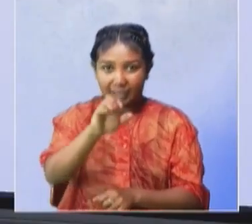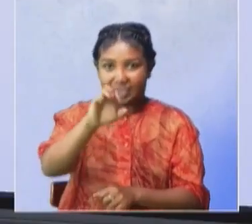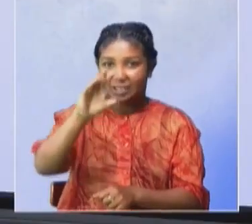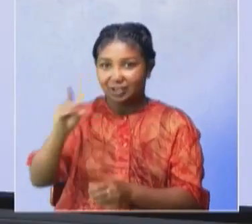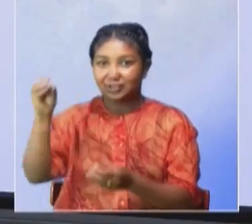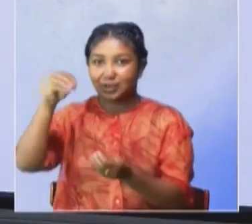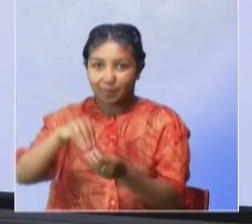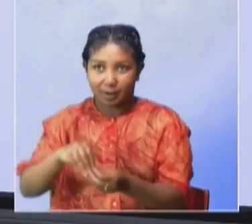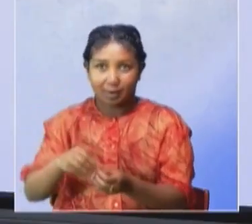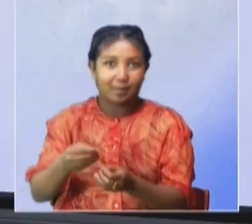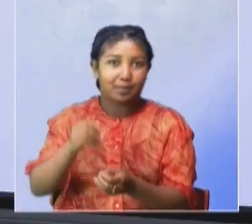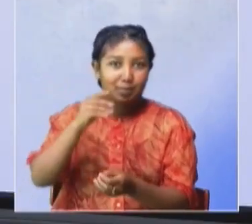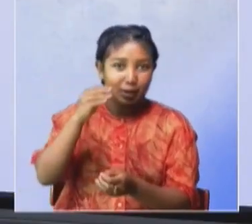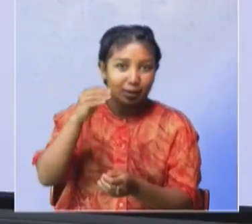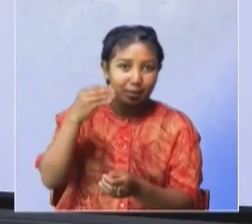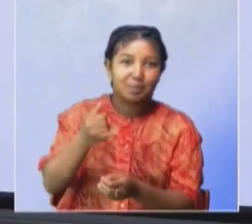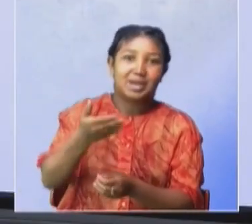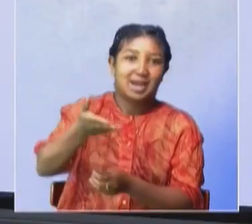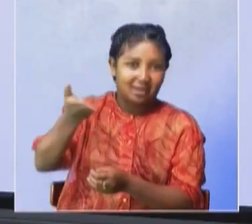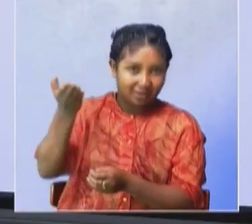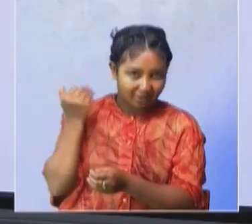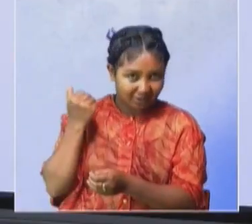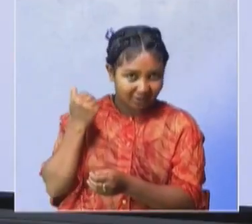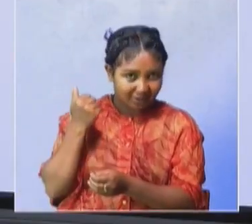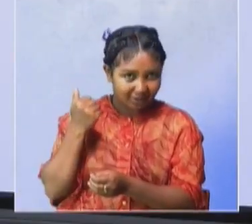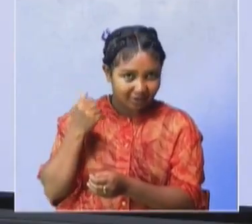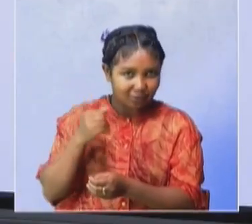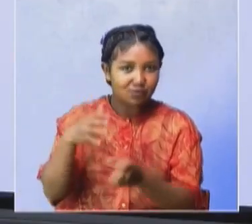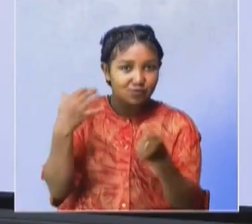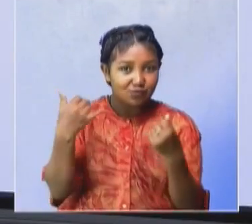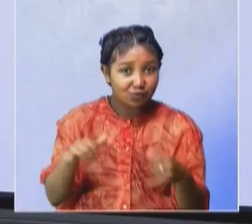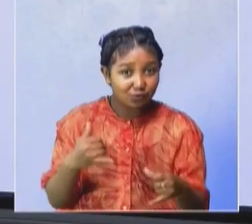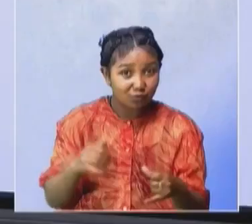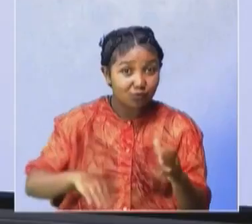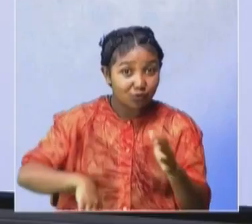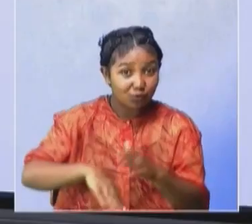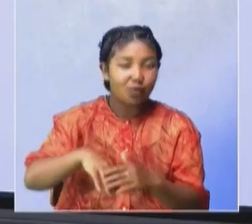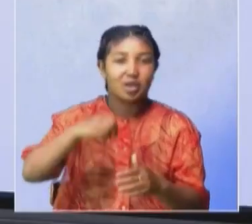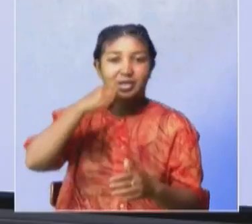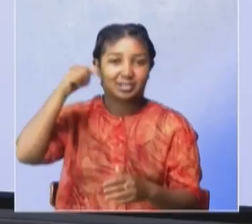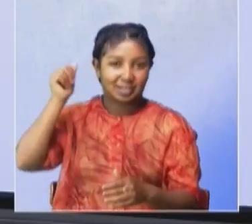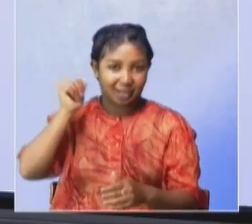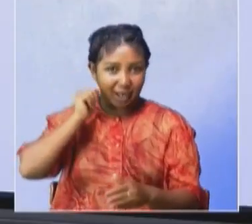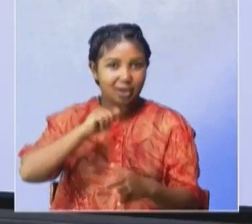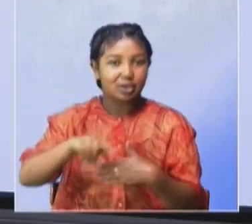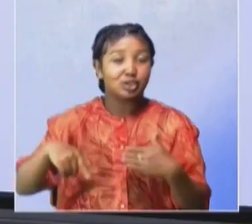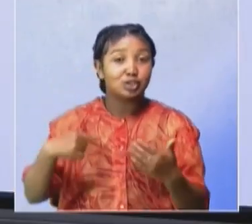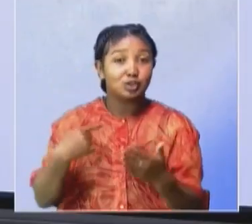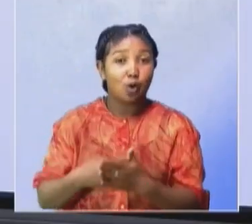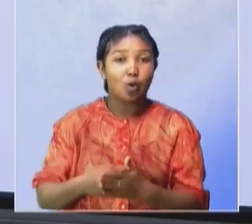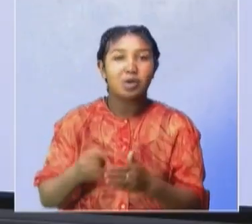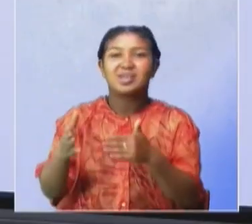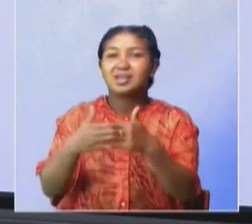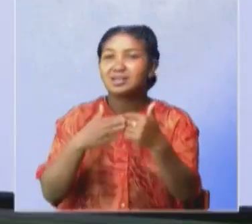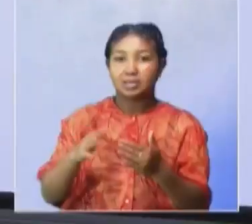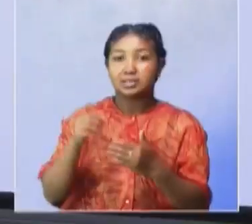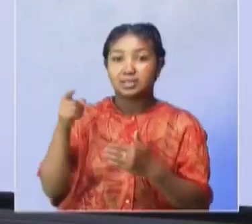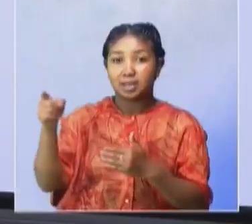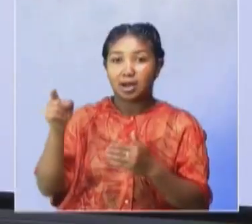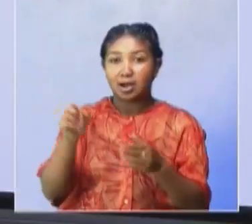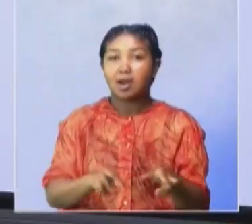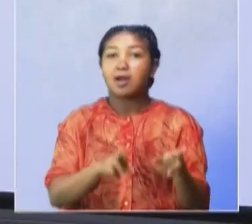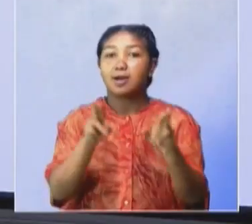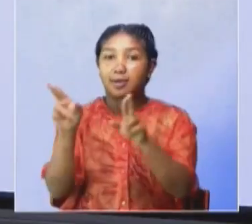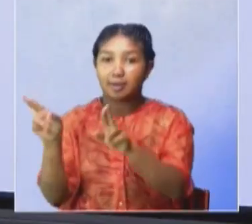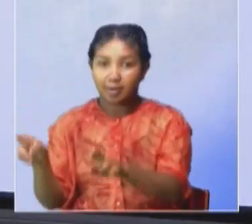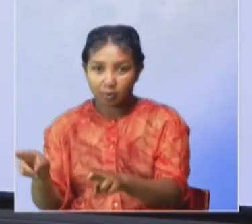ed. They played football yesterday. So easily, these are